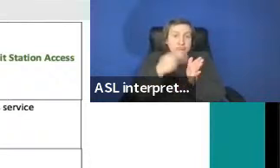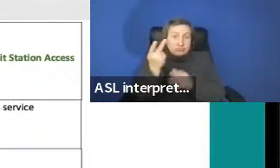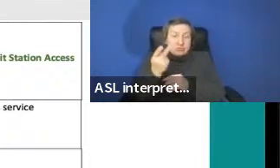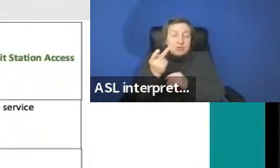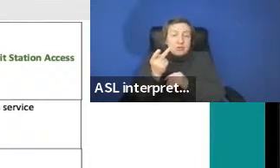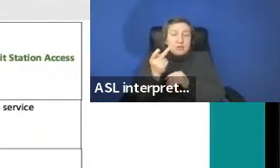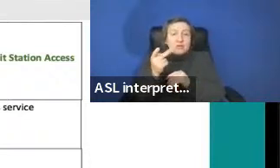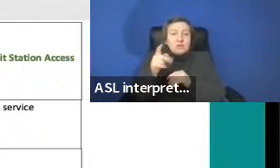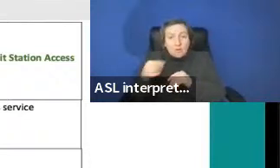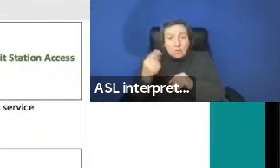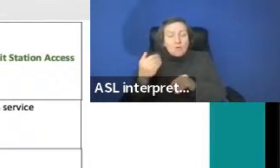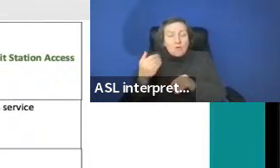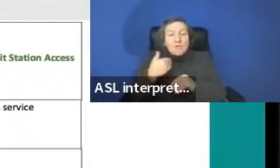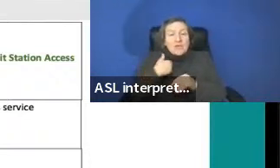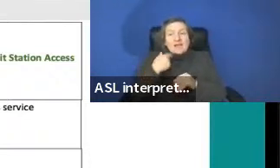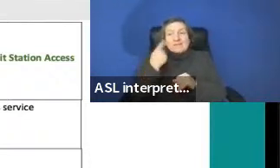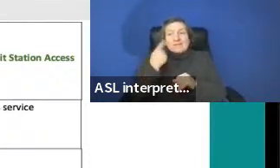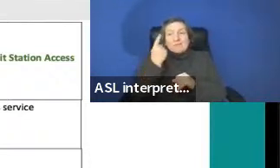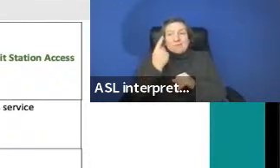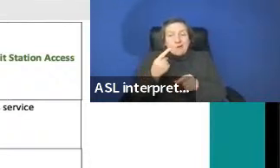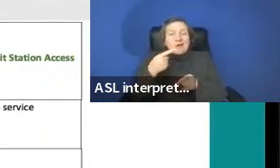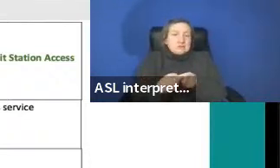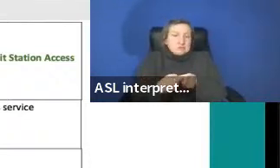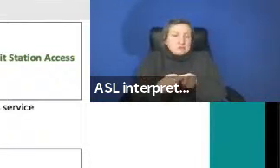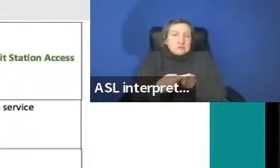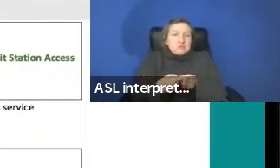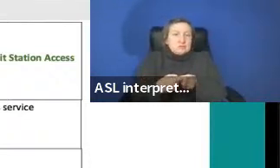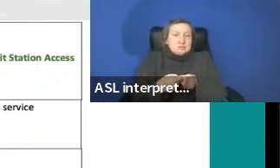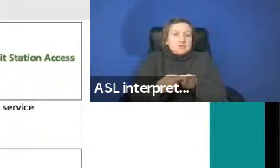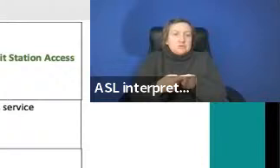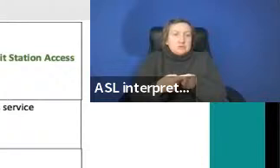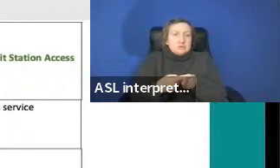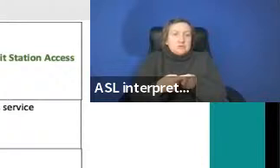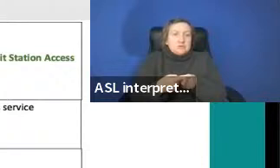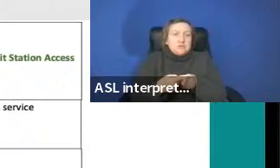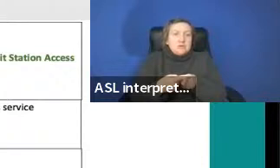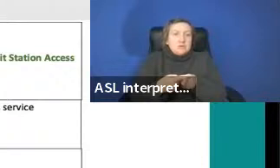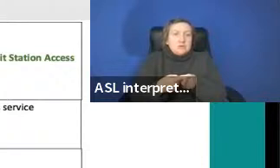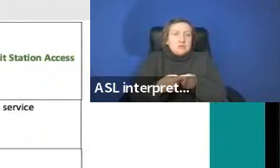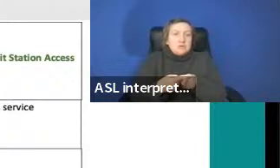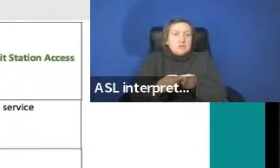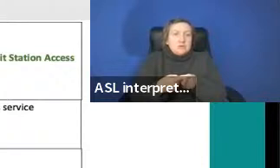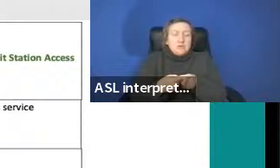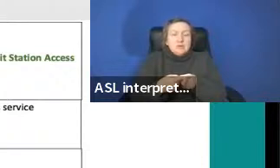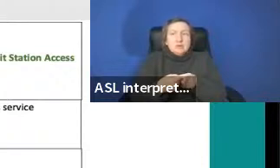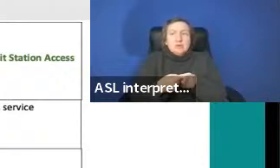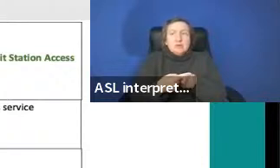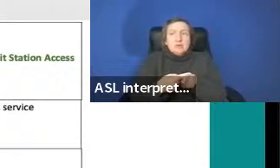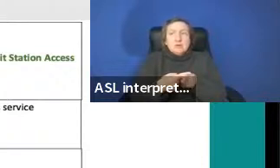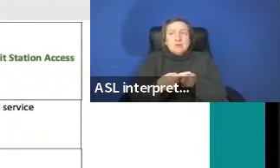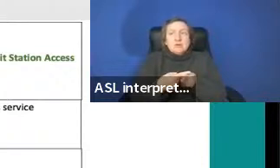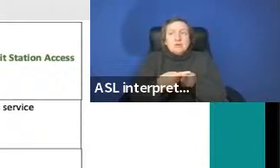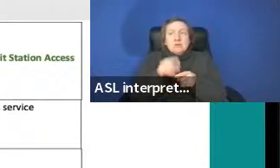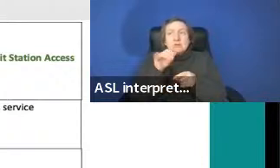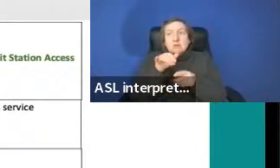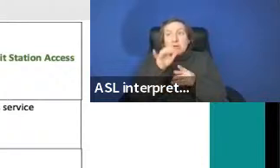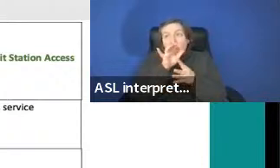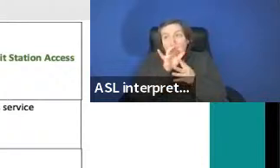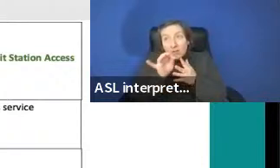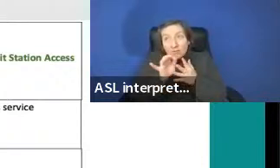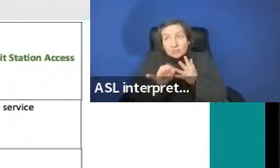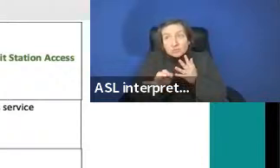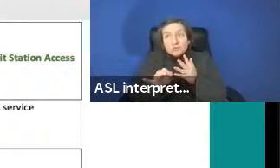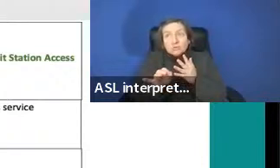only have 1 intersection between them. The options